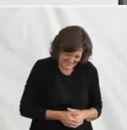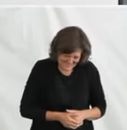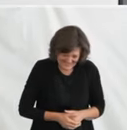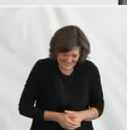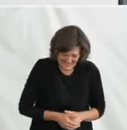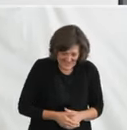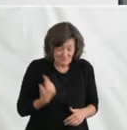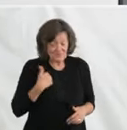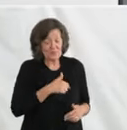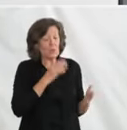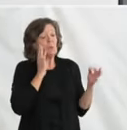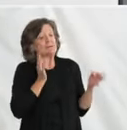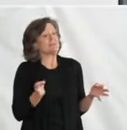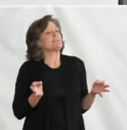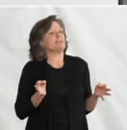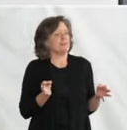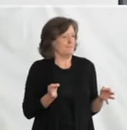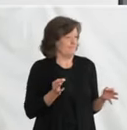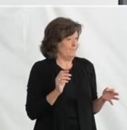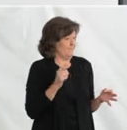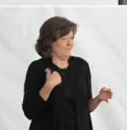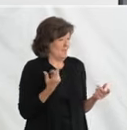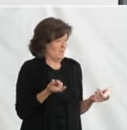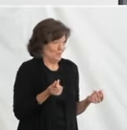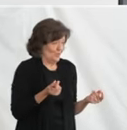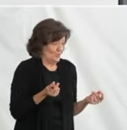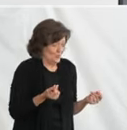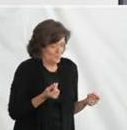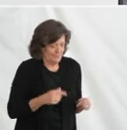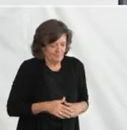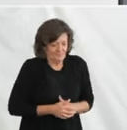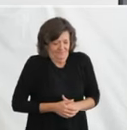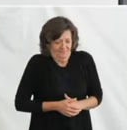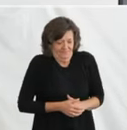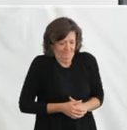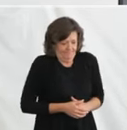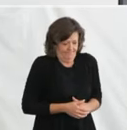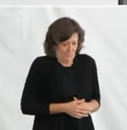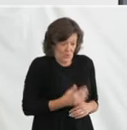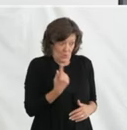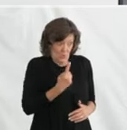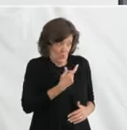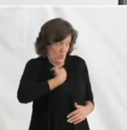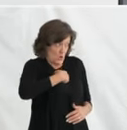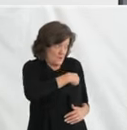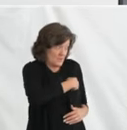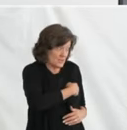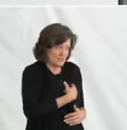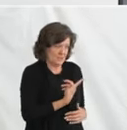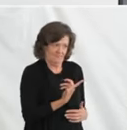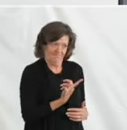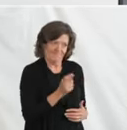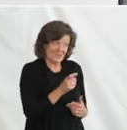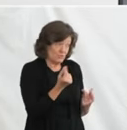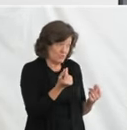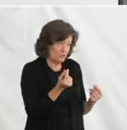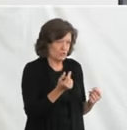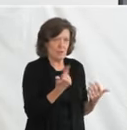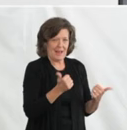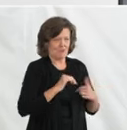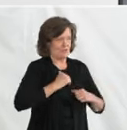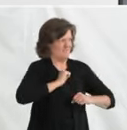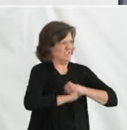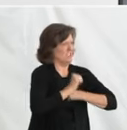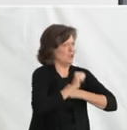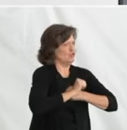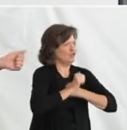So we decided what we were going to have to do is one of us was going to have to put ourselves in great peril. If one of us was about to